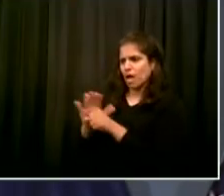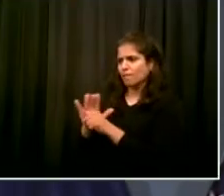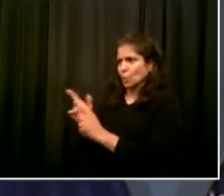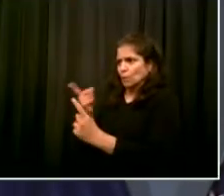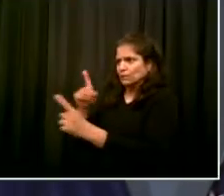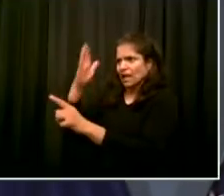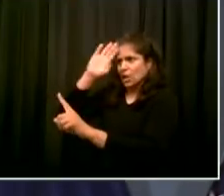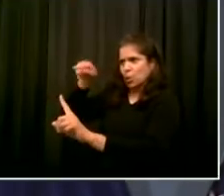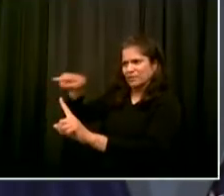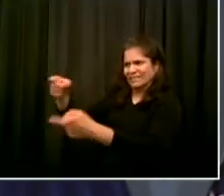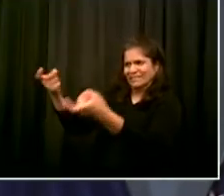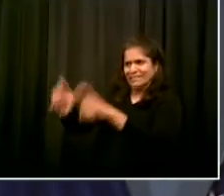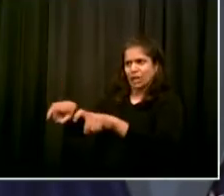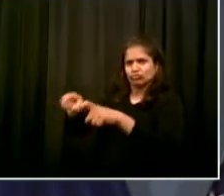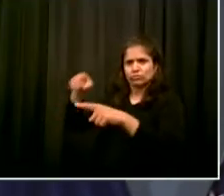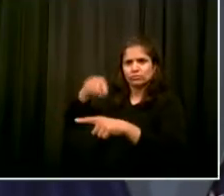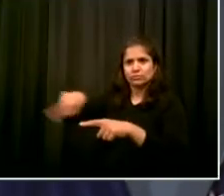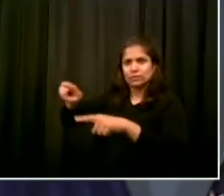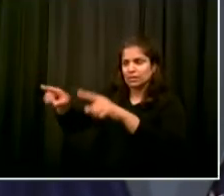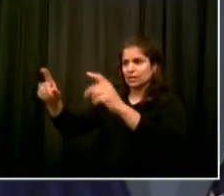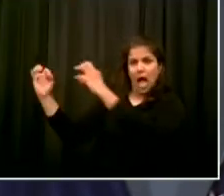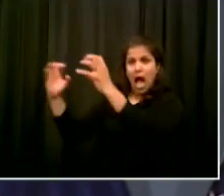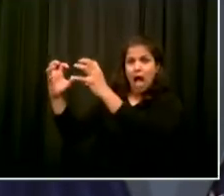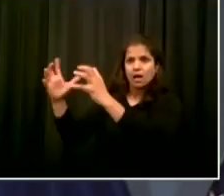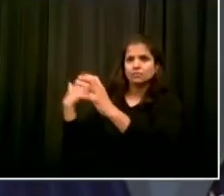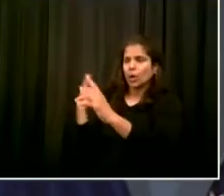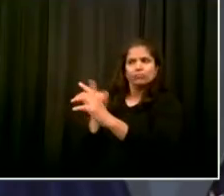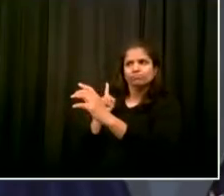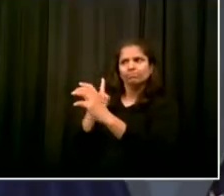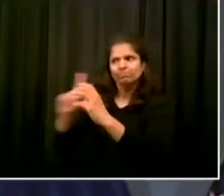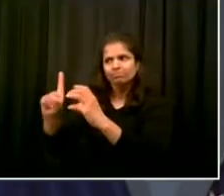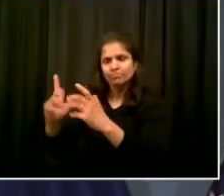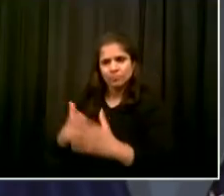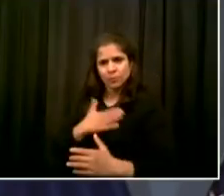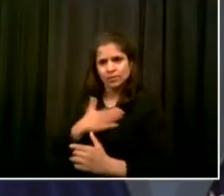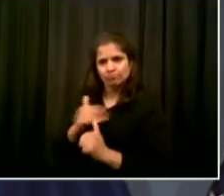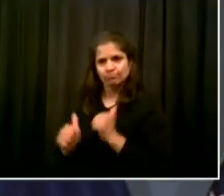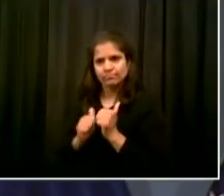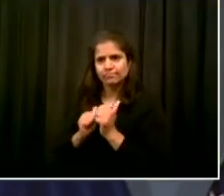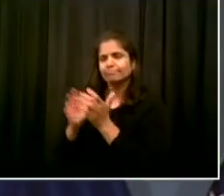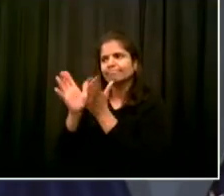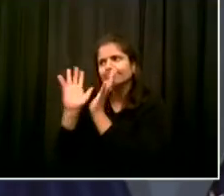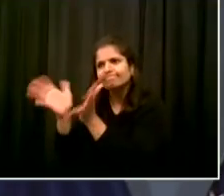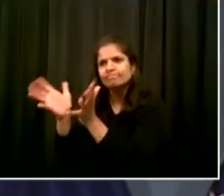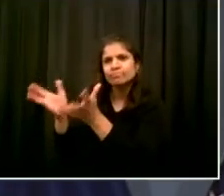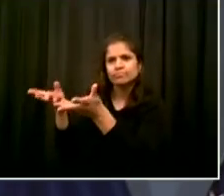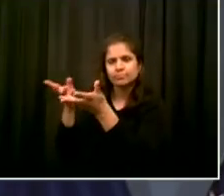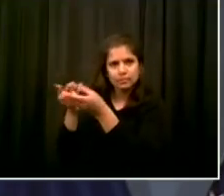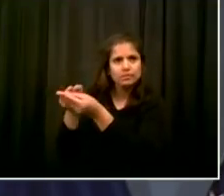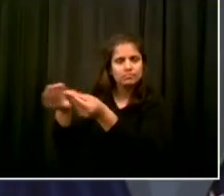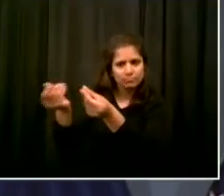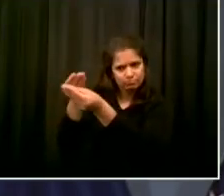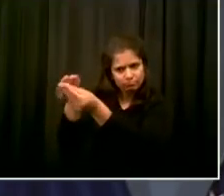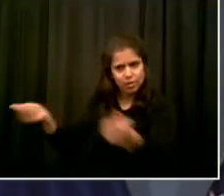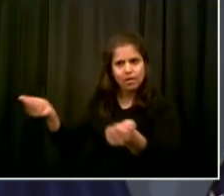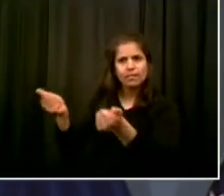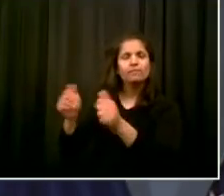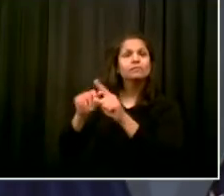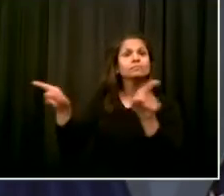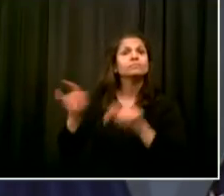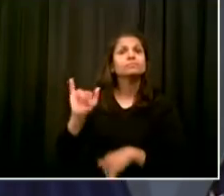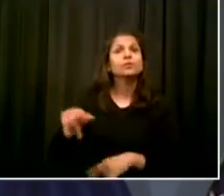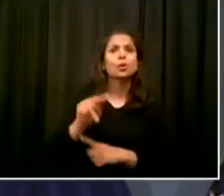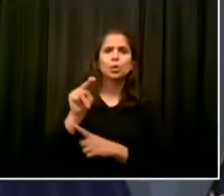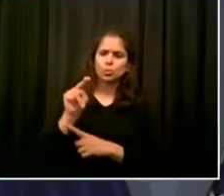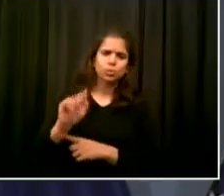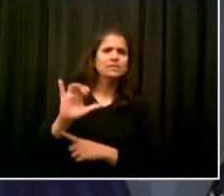going to continue to add resources. We're going to continue to add support, continue to empower this movement. I can't think of anything more